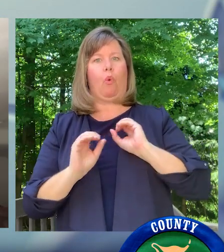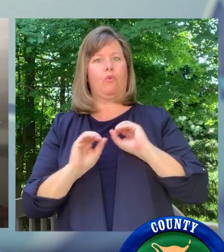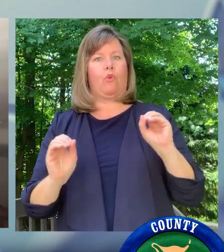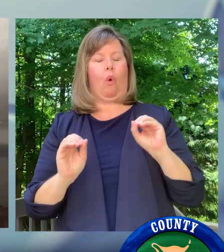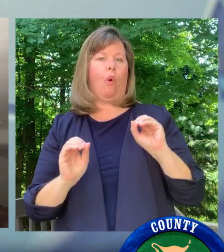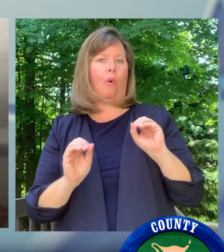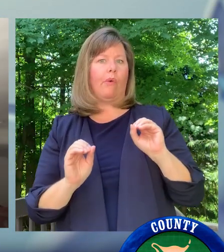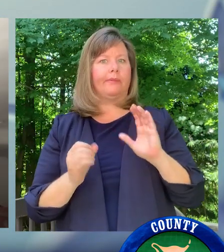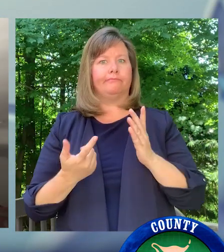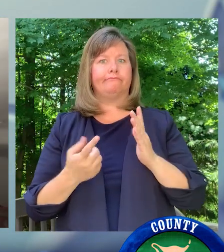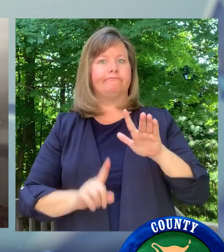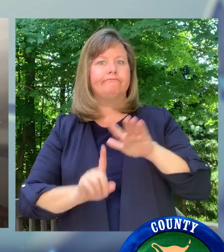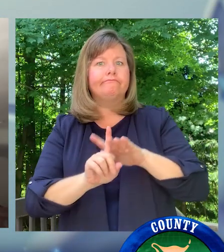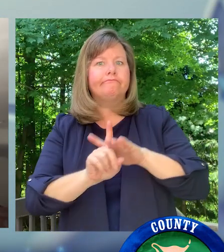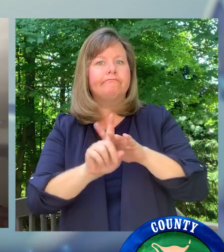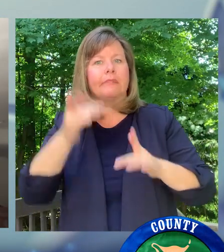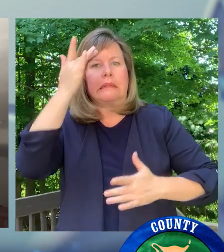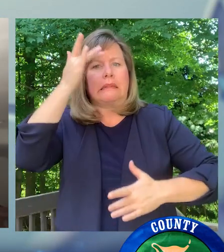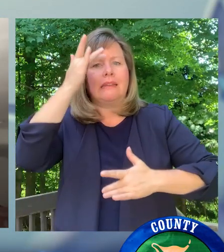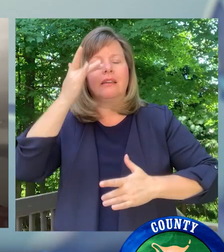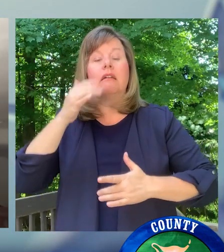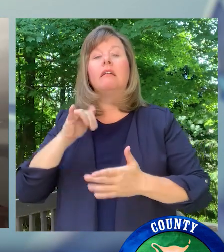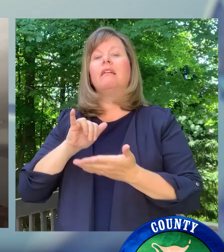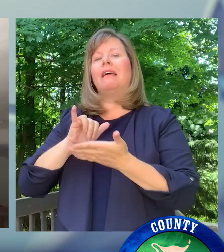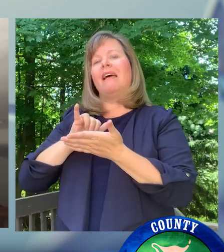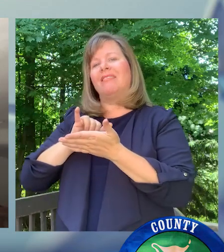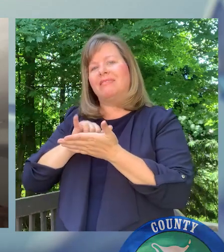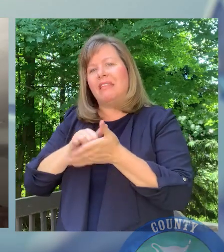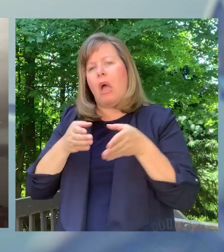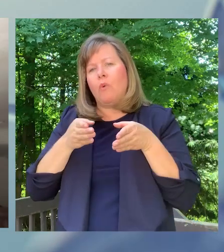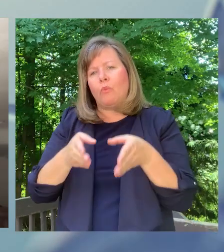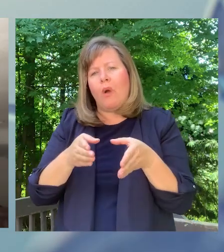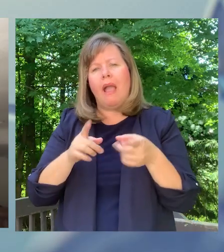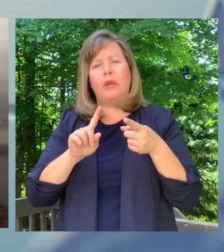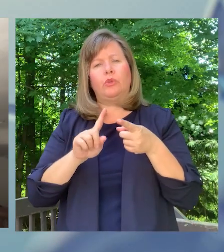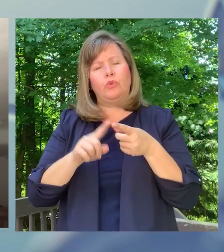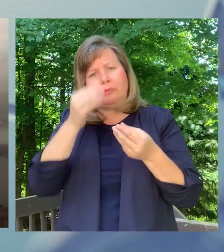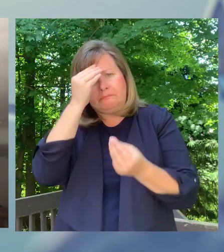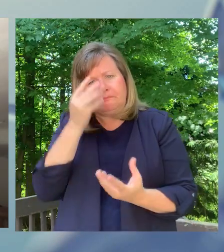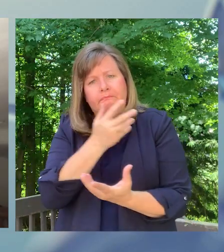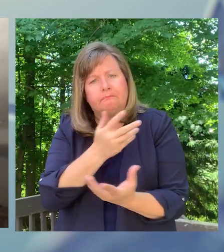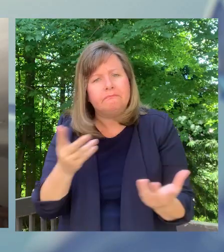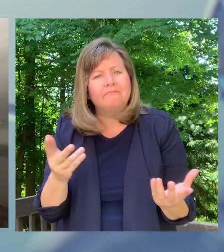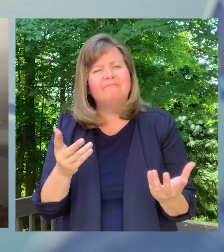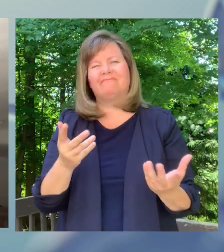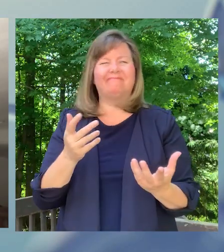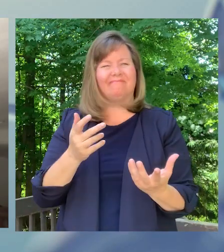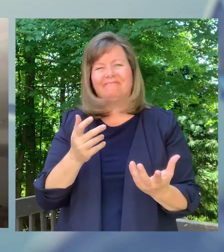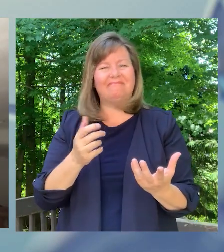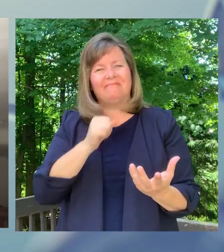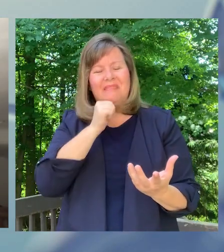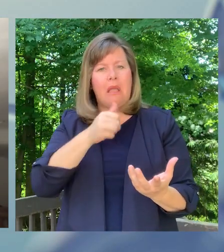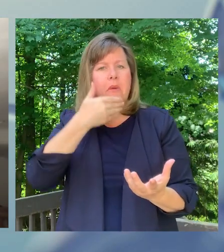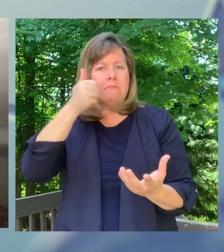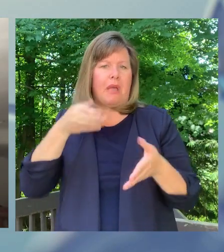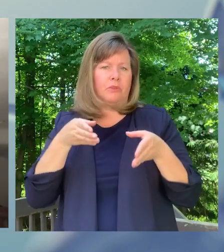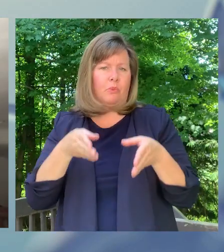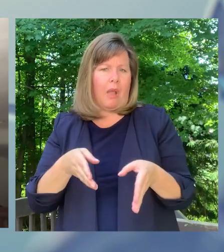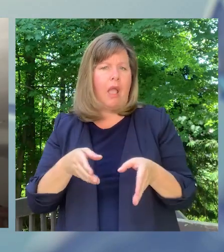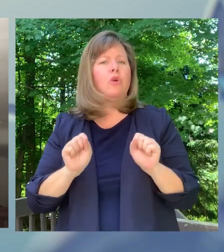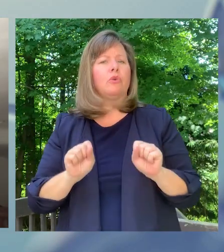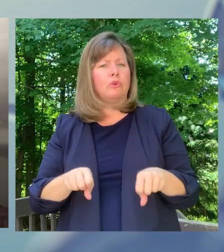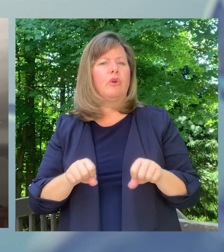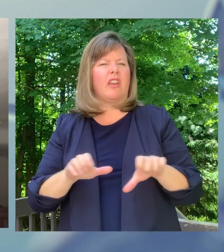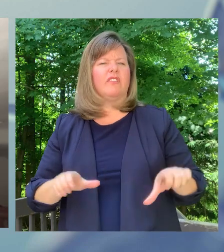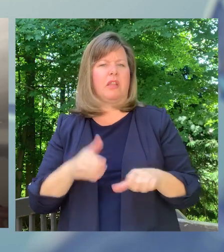clumsy headline, a very clumsy way to present information yesterday. It could have been done in a better way,